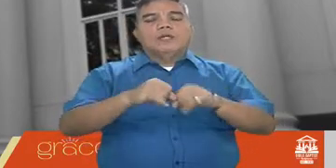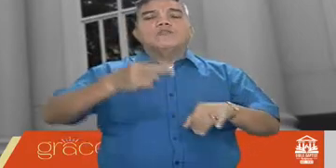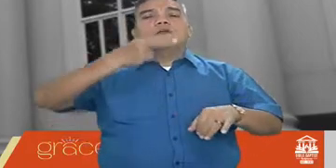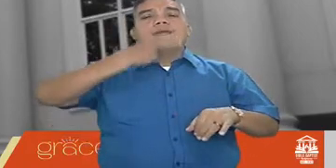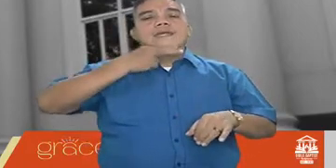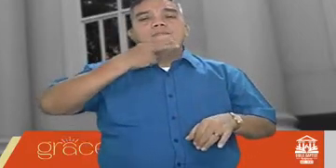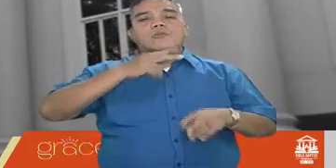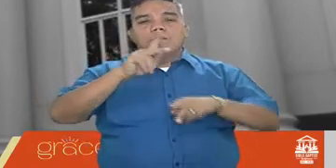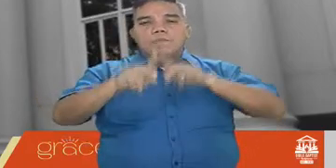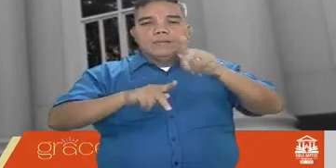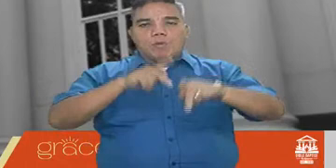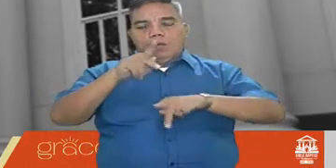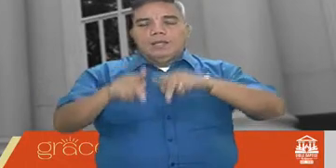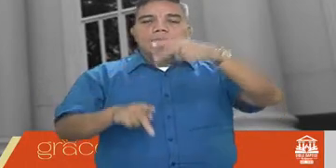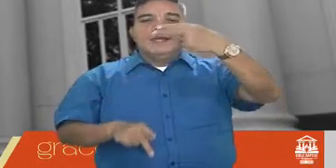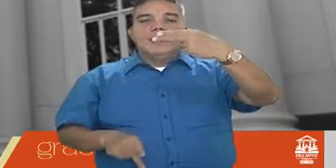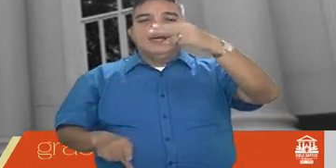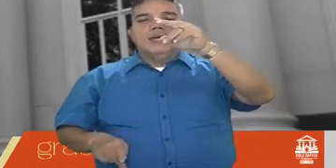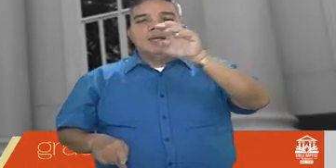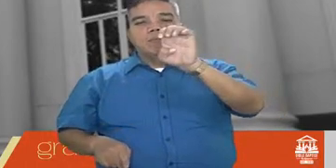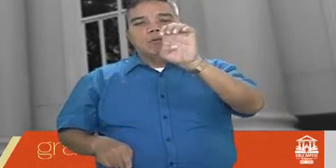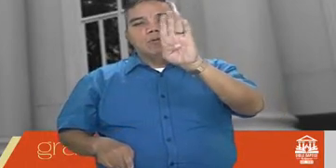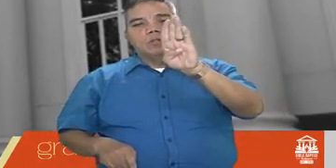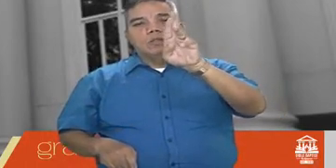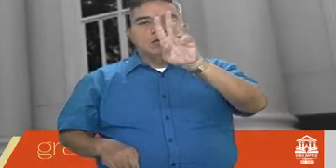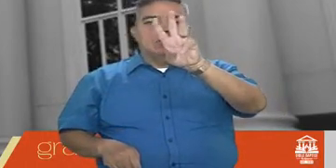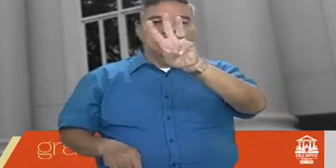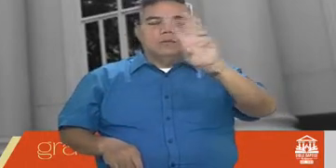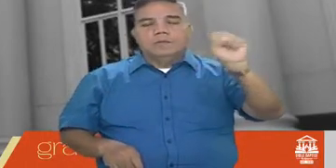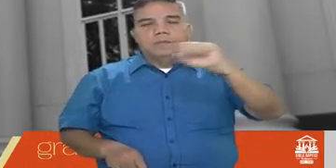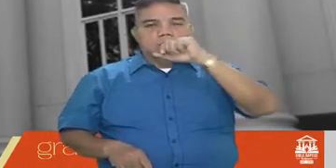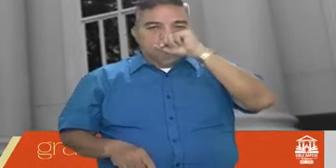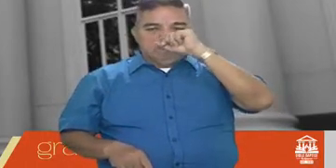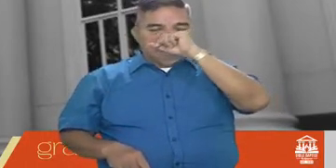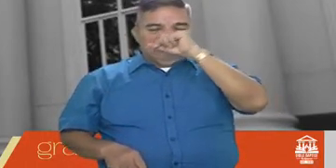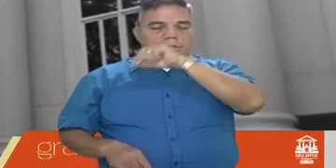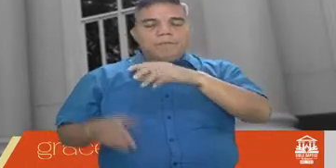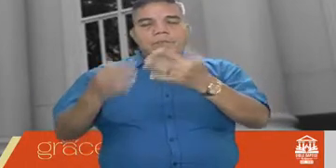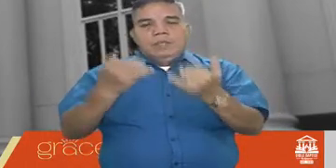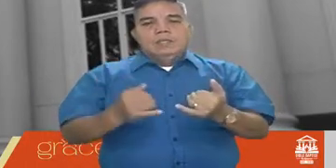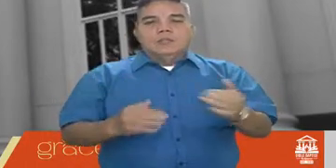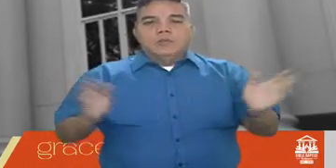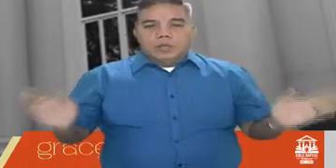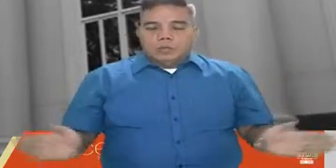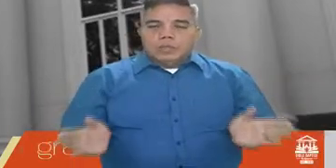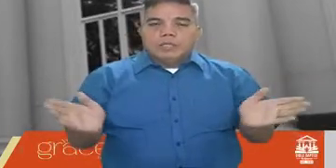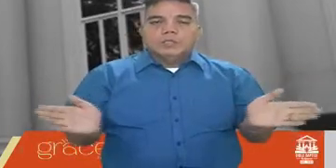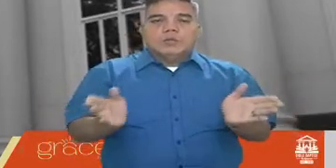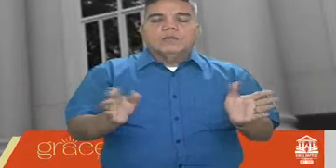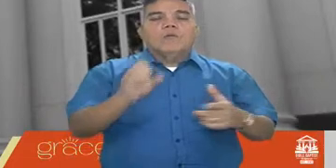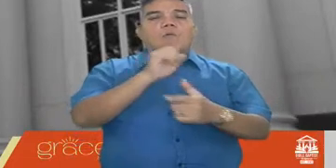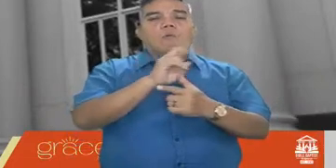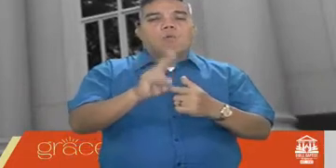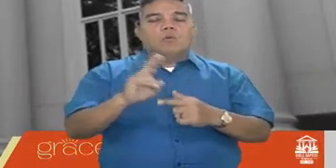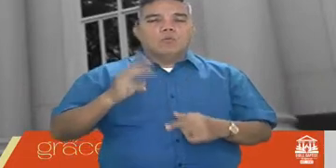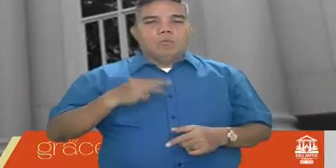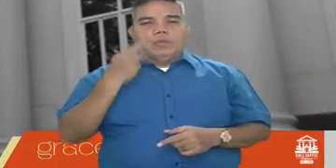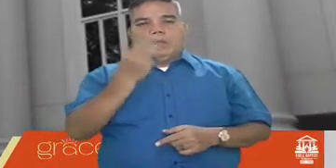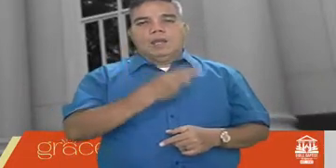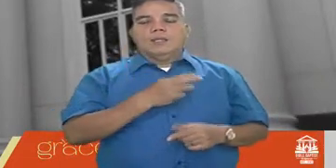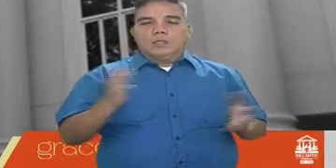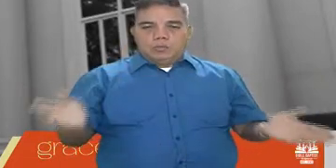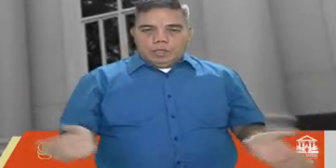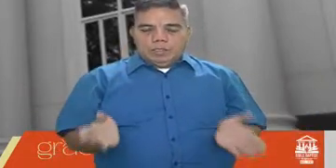epistle to the Hebrews is to them in those days. In this passage, we are to exhort, or we are